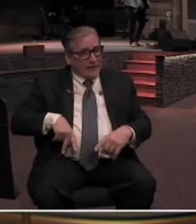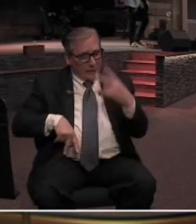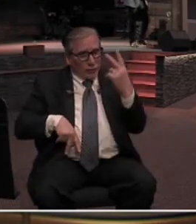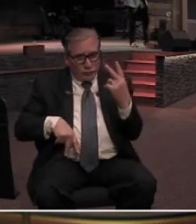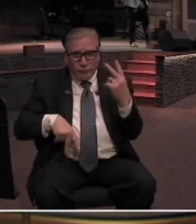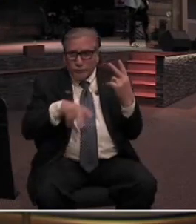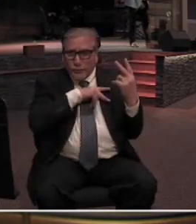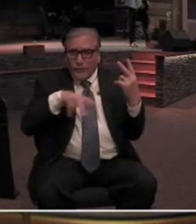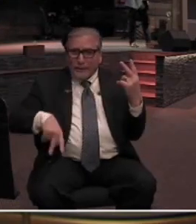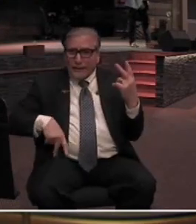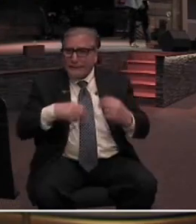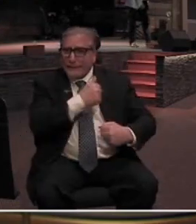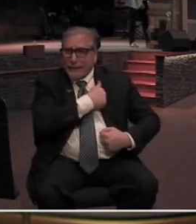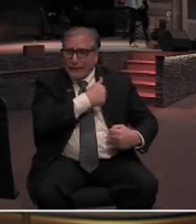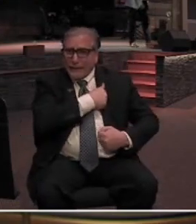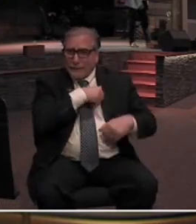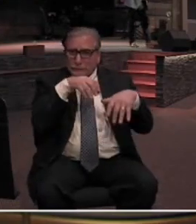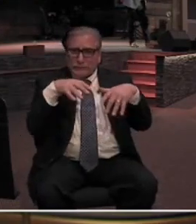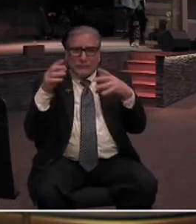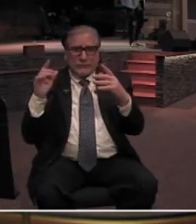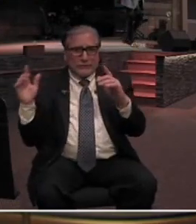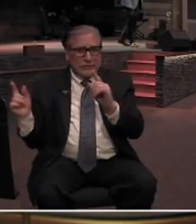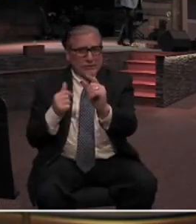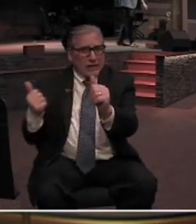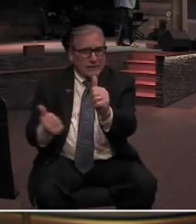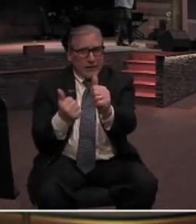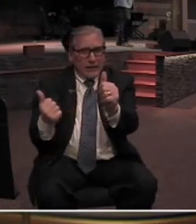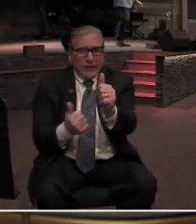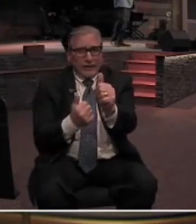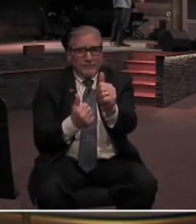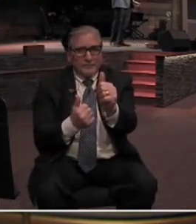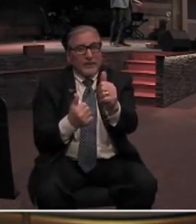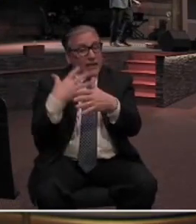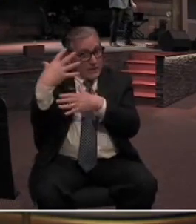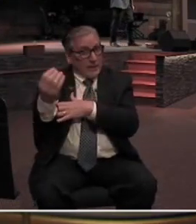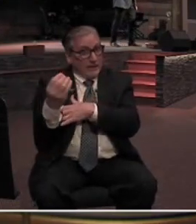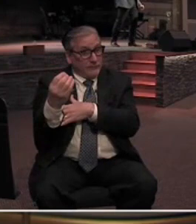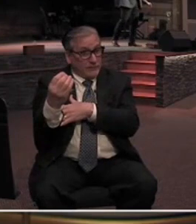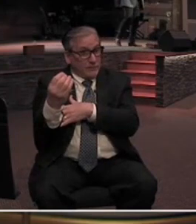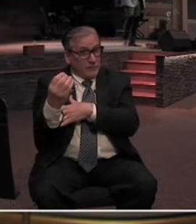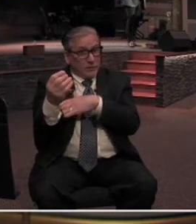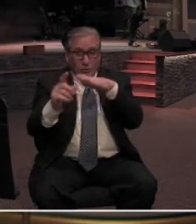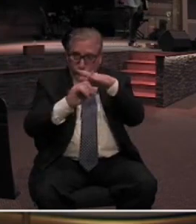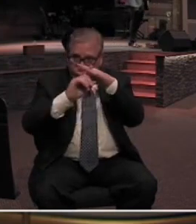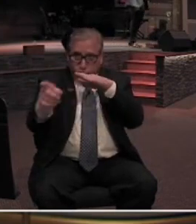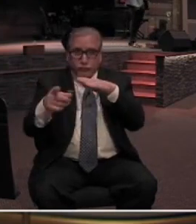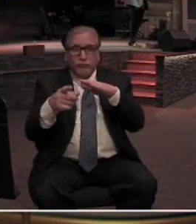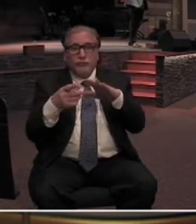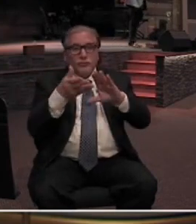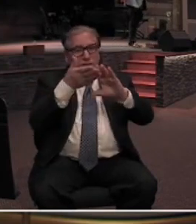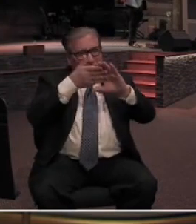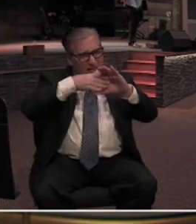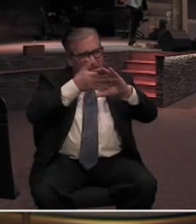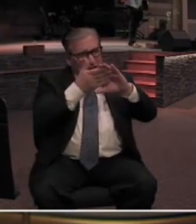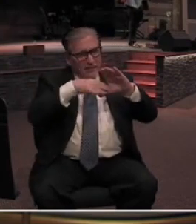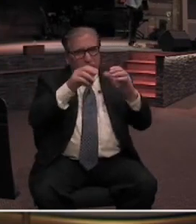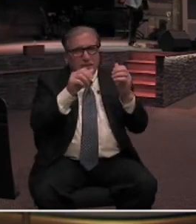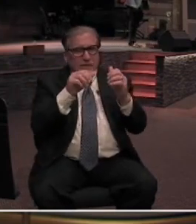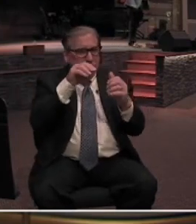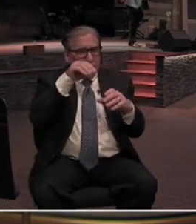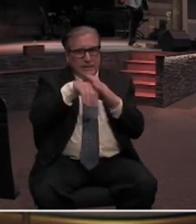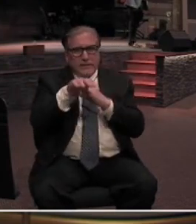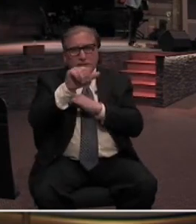kings with their armies? He gets out of there and he flees to the cave of Adullam.